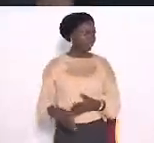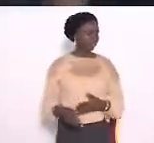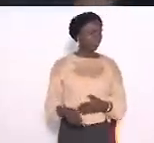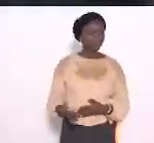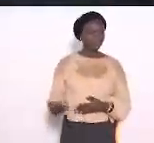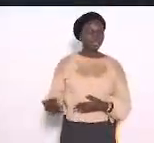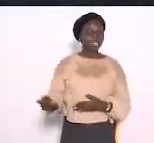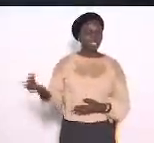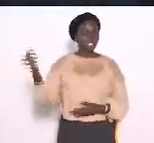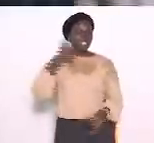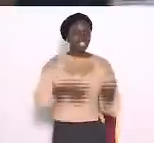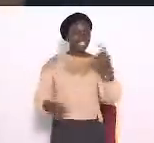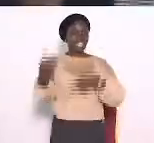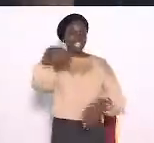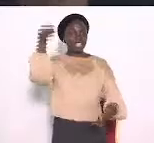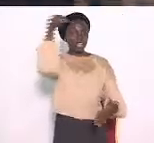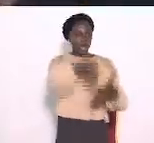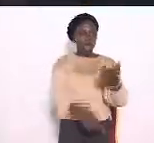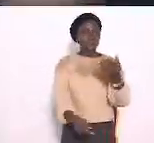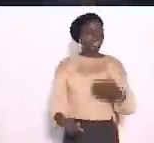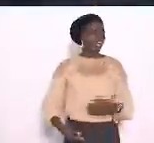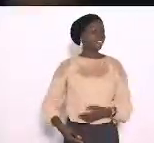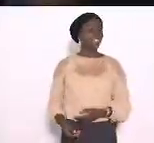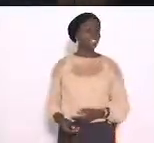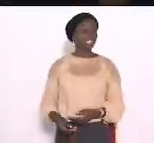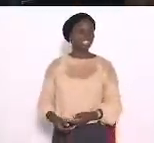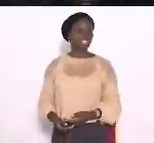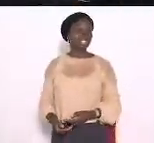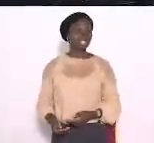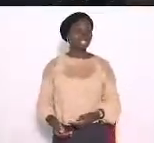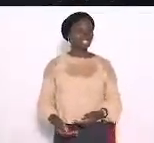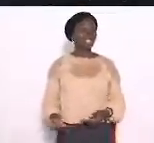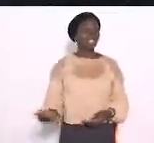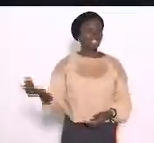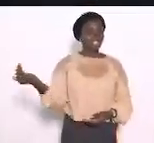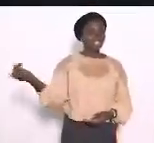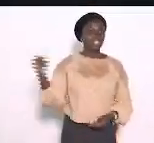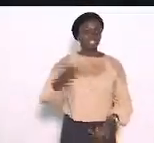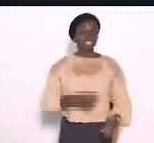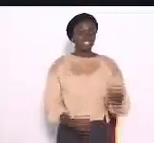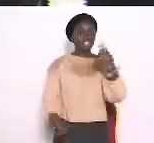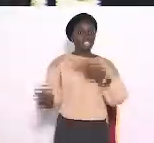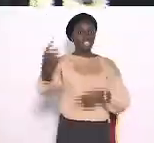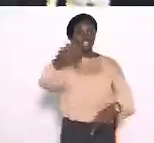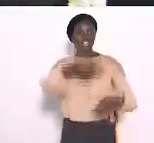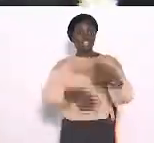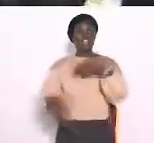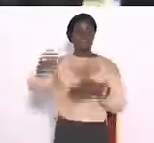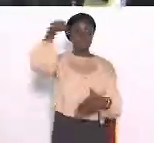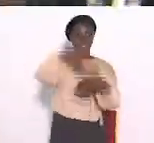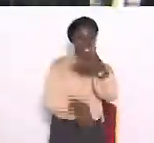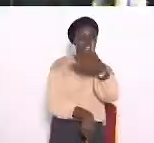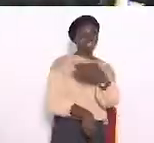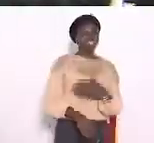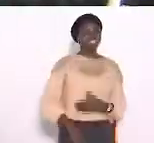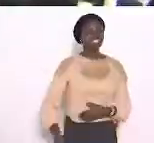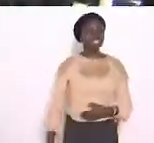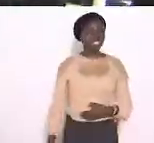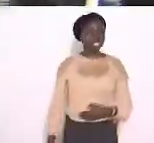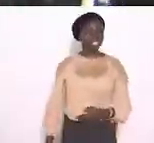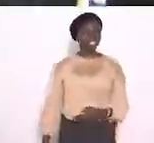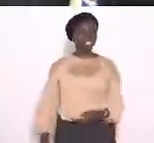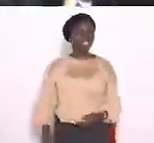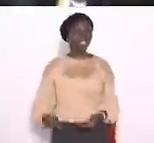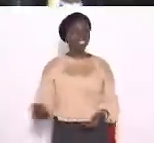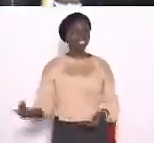come down they got come down he they got come down they got come they